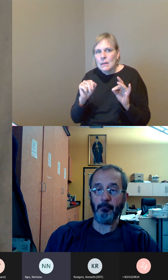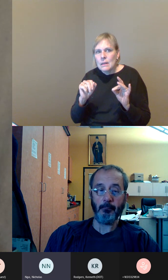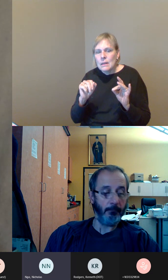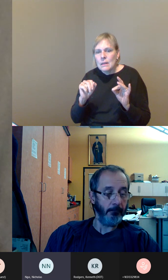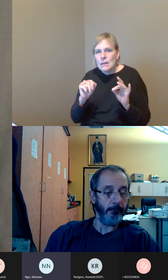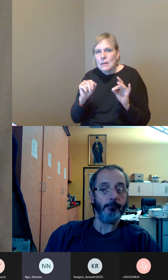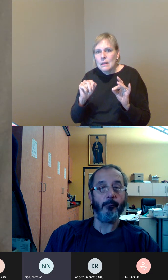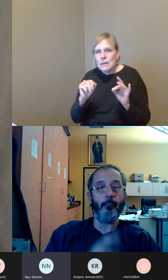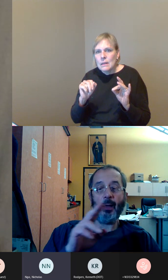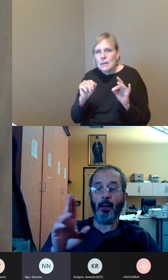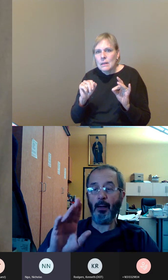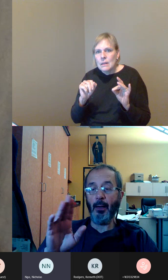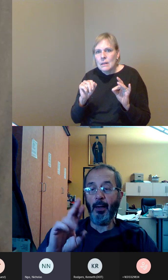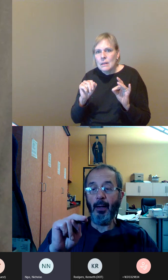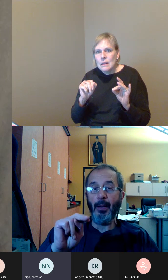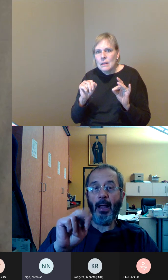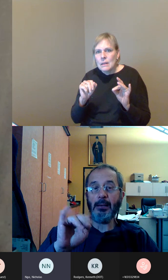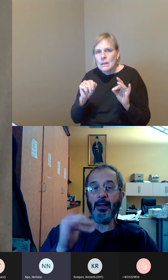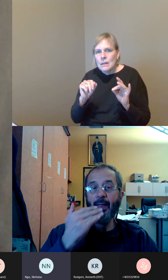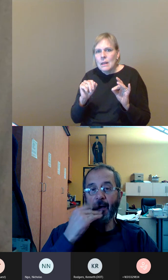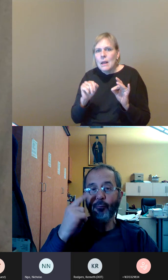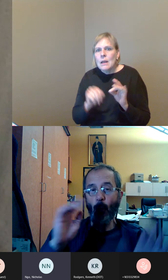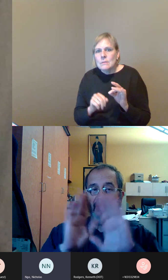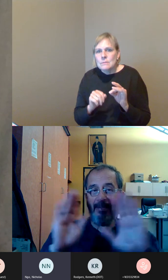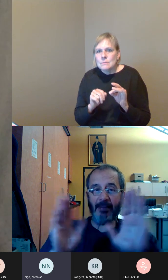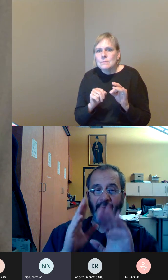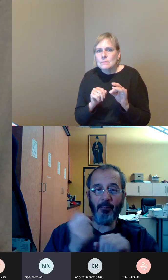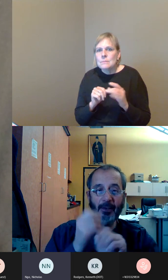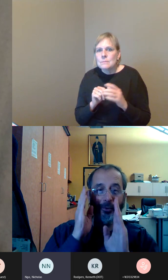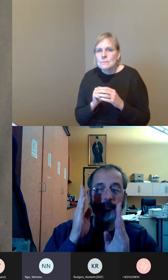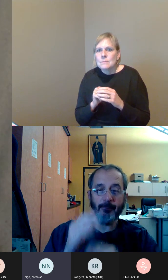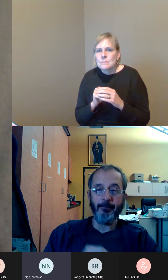let's count that number. So let me count that.